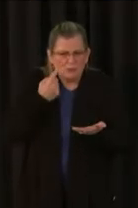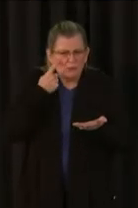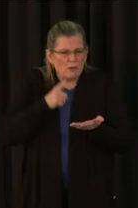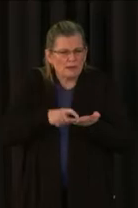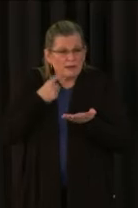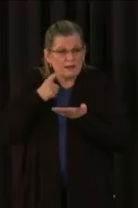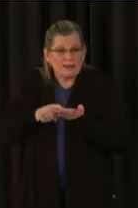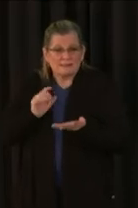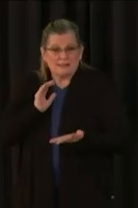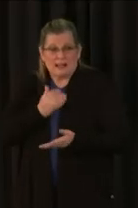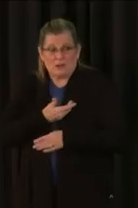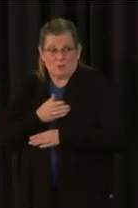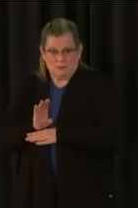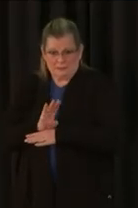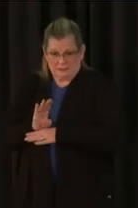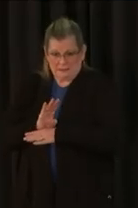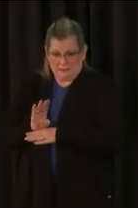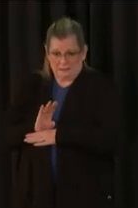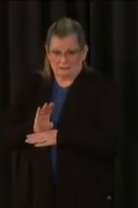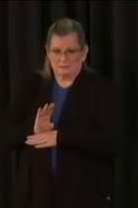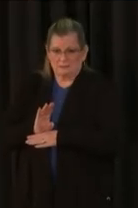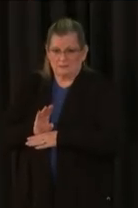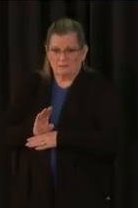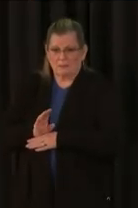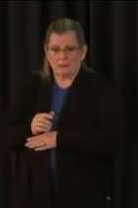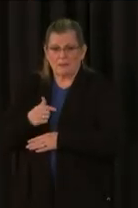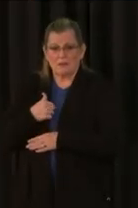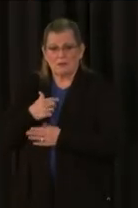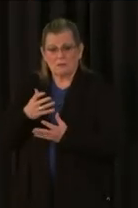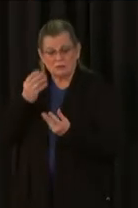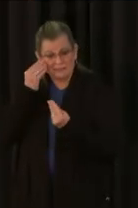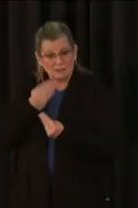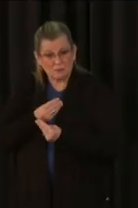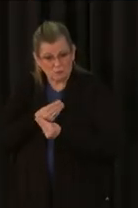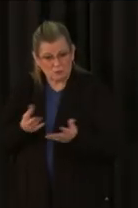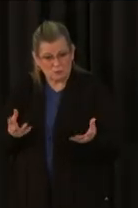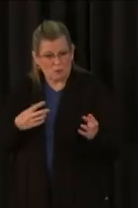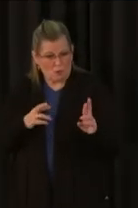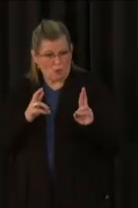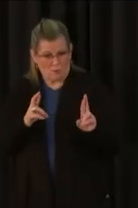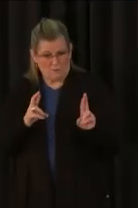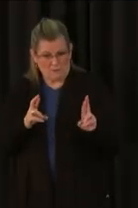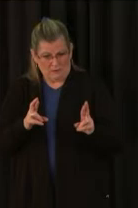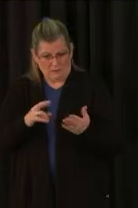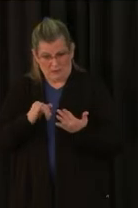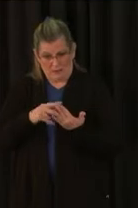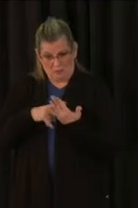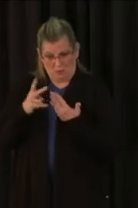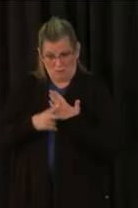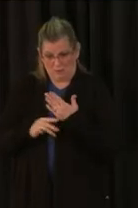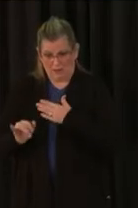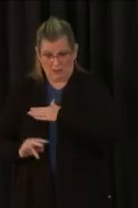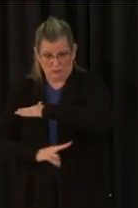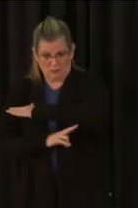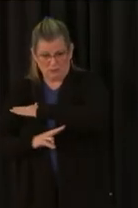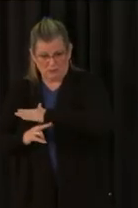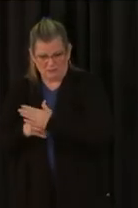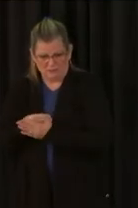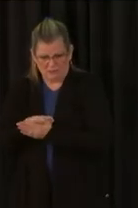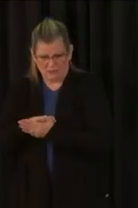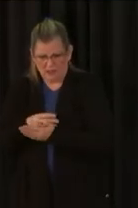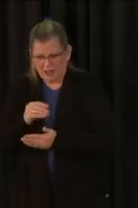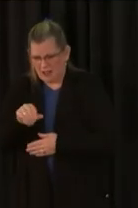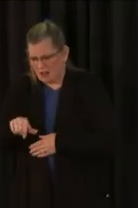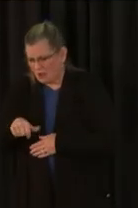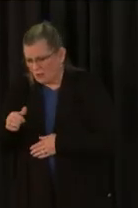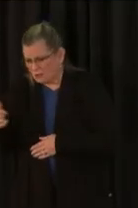industry. So what I will end with saying is that we are very hopeful that programs like the Bridge Fund, other programs that you guys